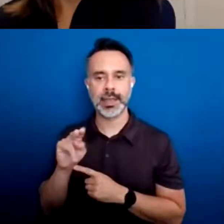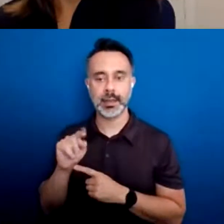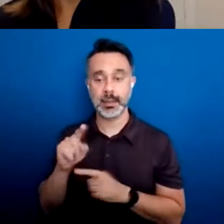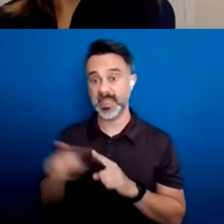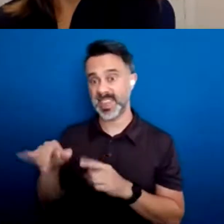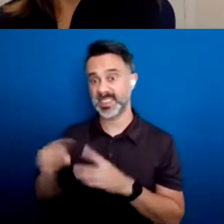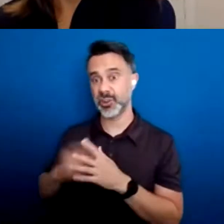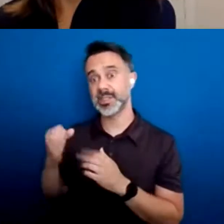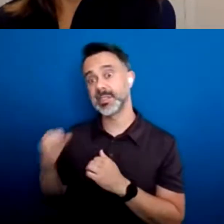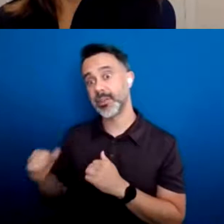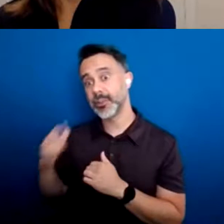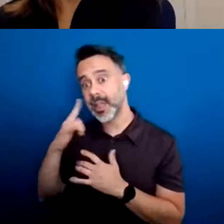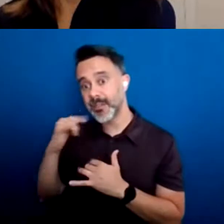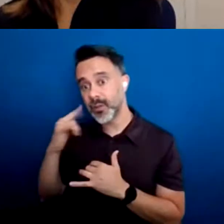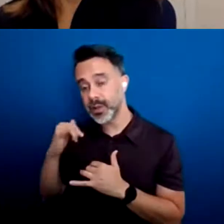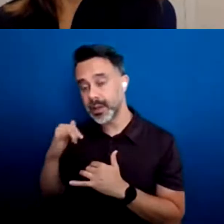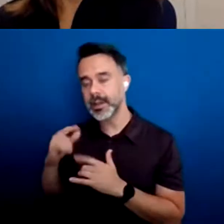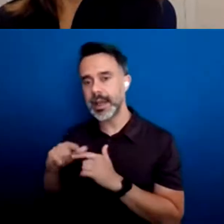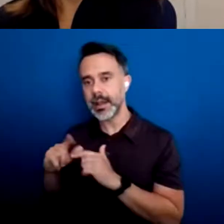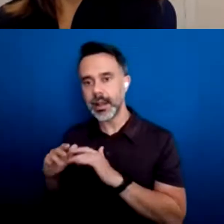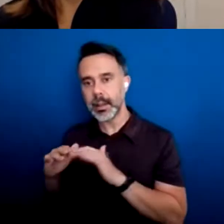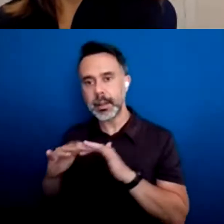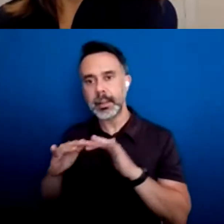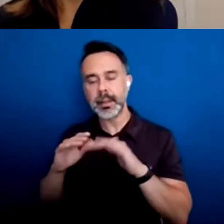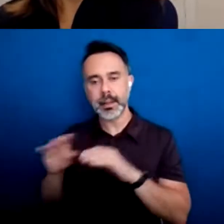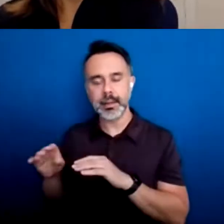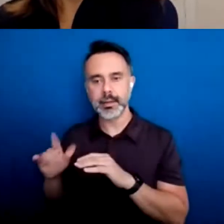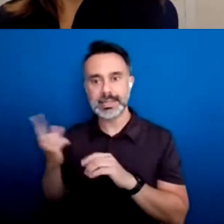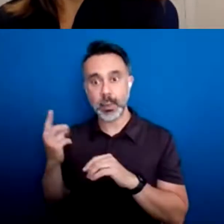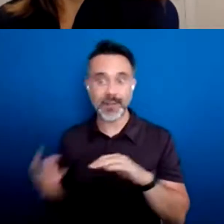California and made their way up here.